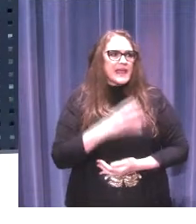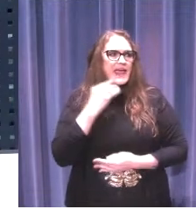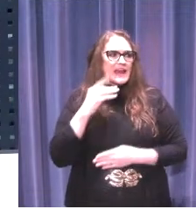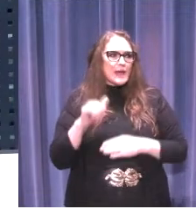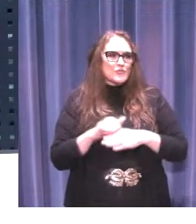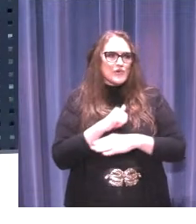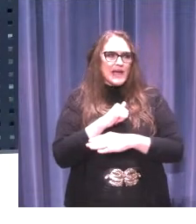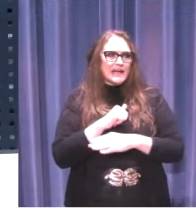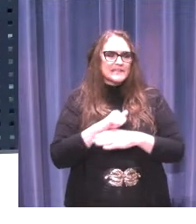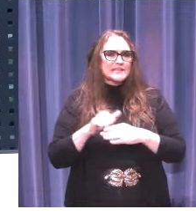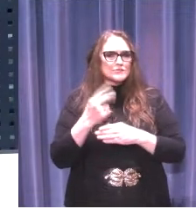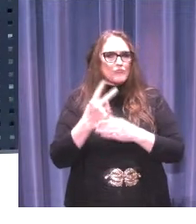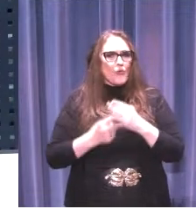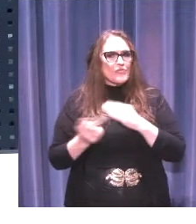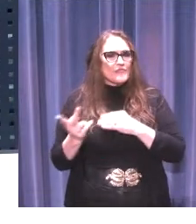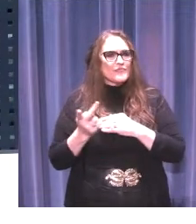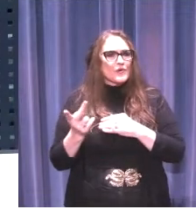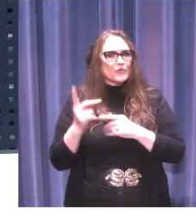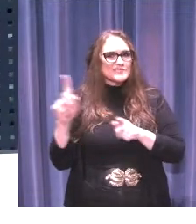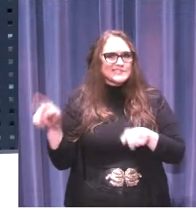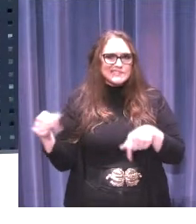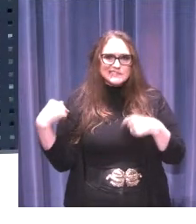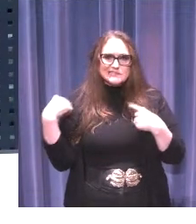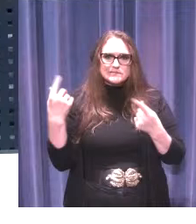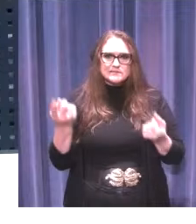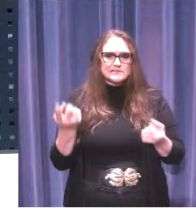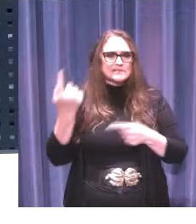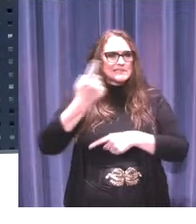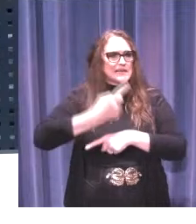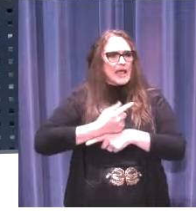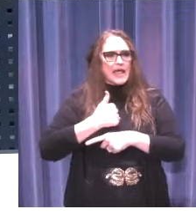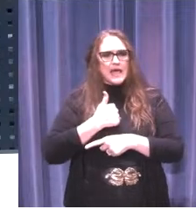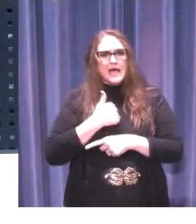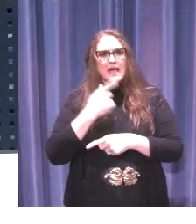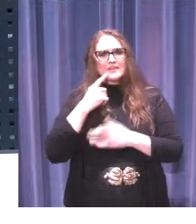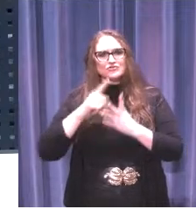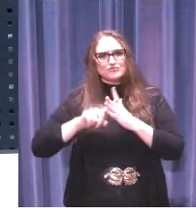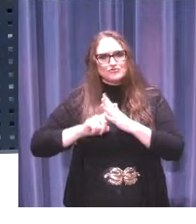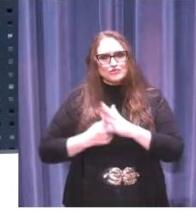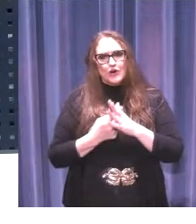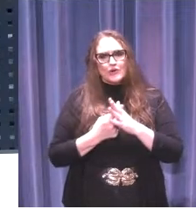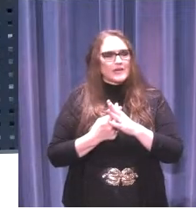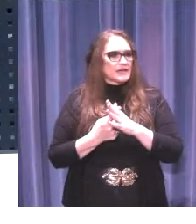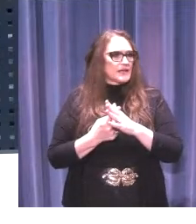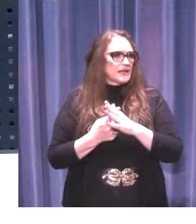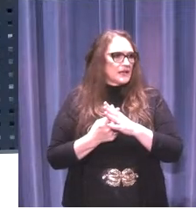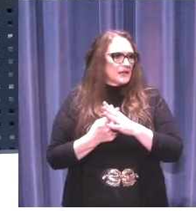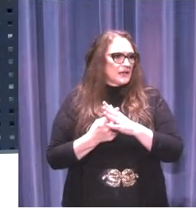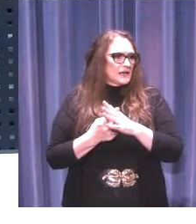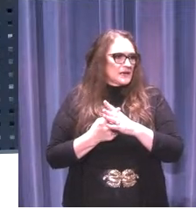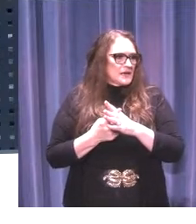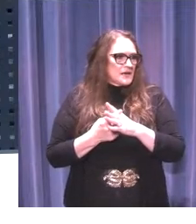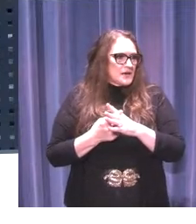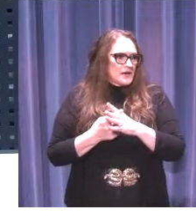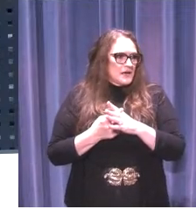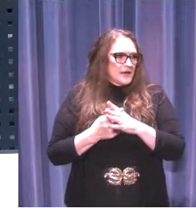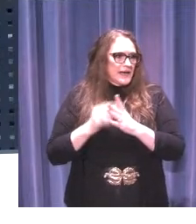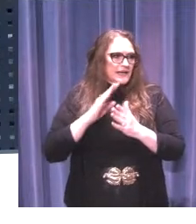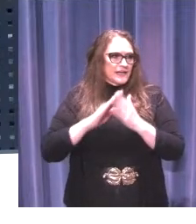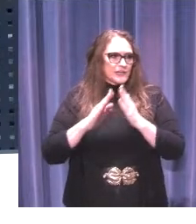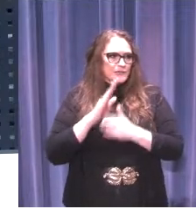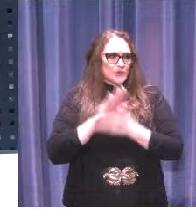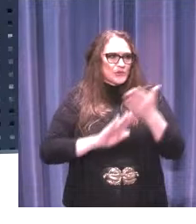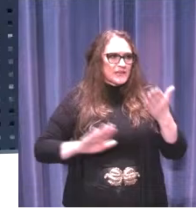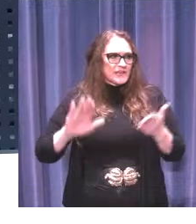practiced both of those since the day I started as a community